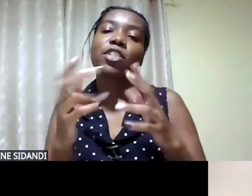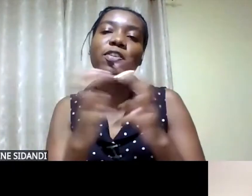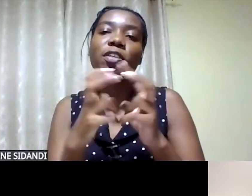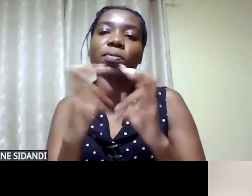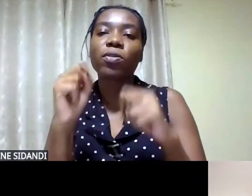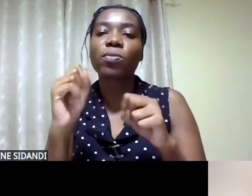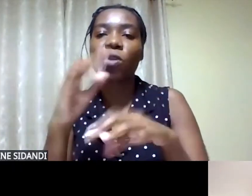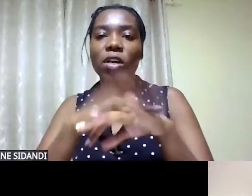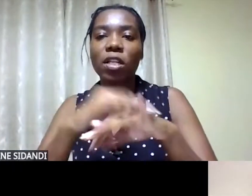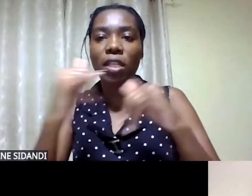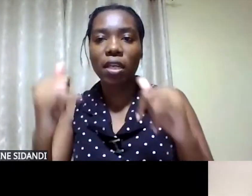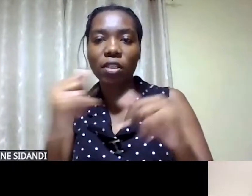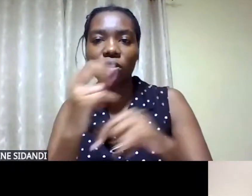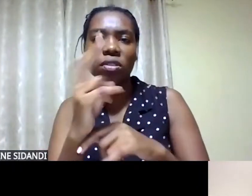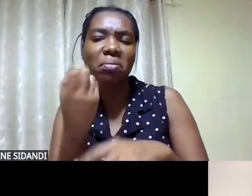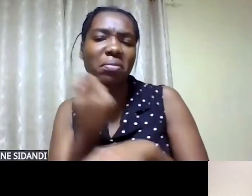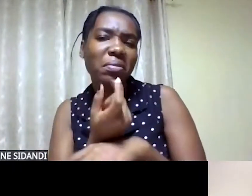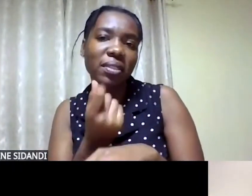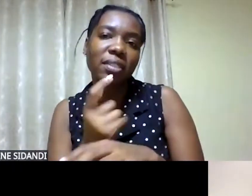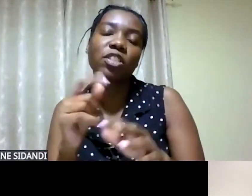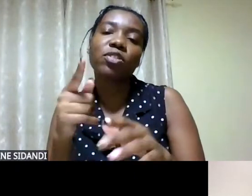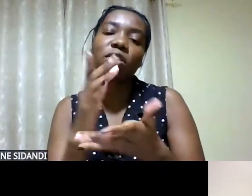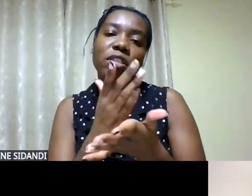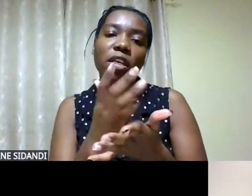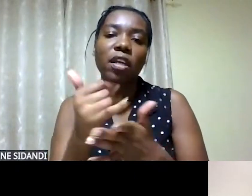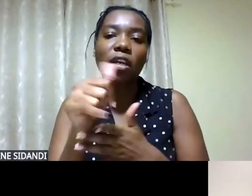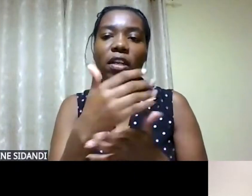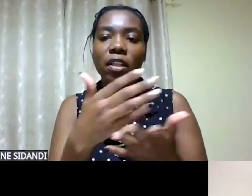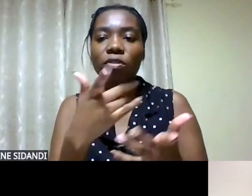call, 20-minute call, share whatever it is that you have created,